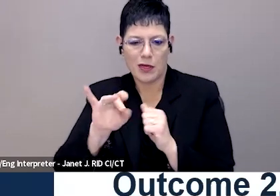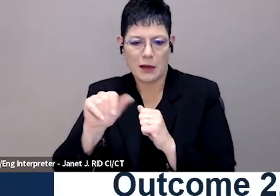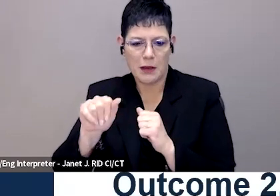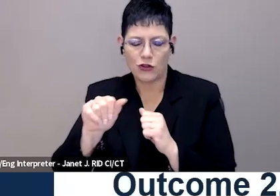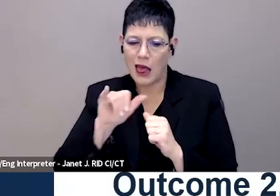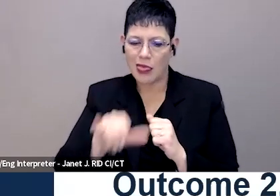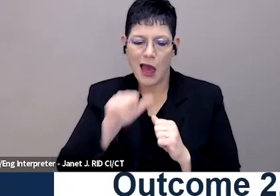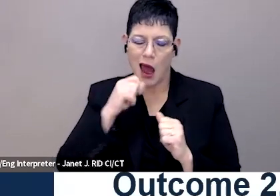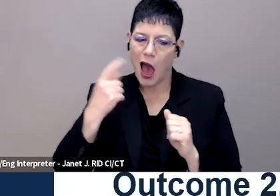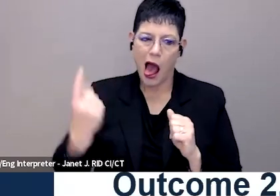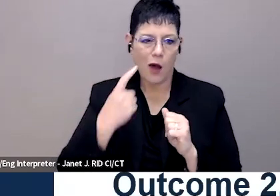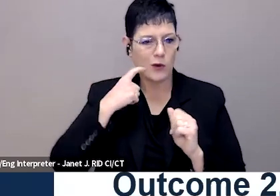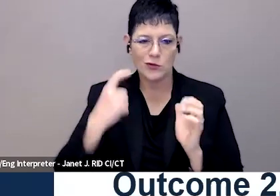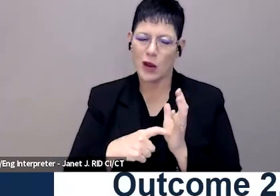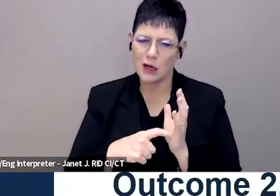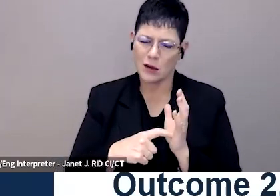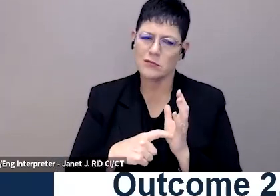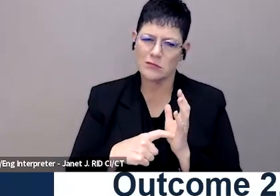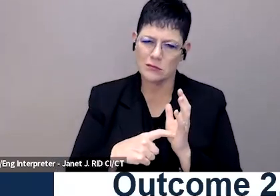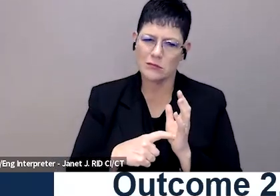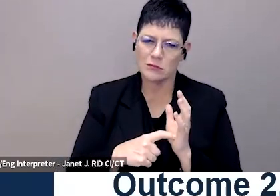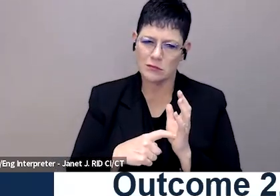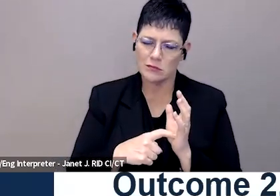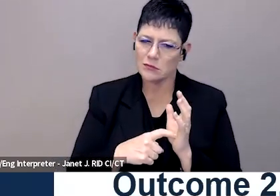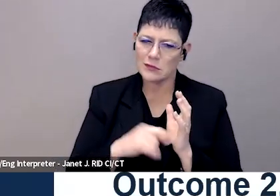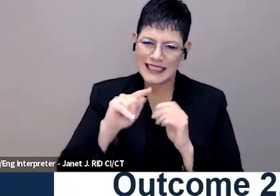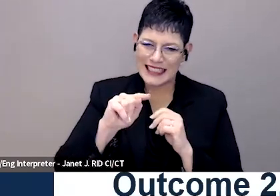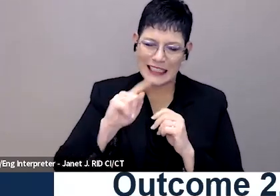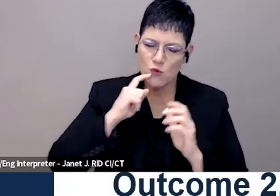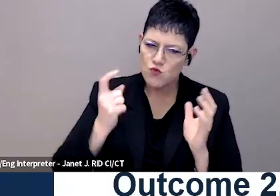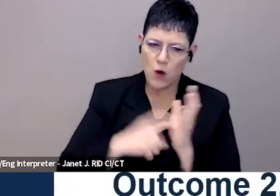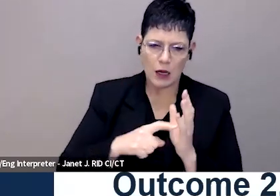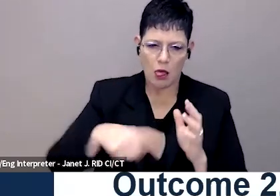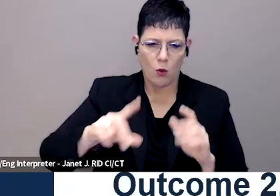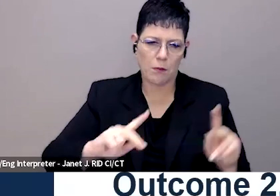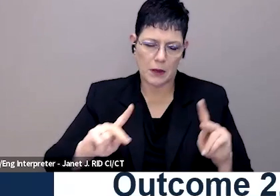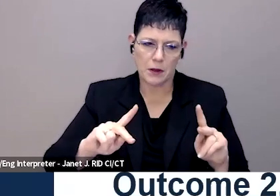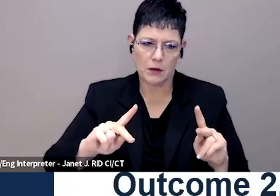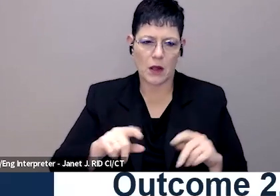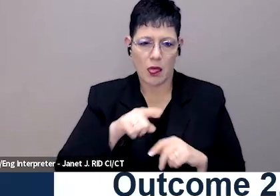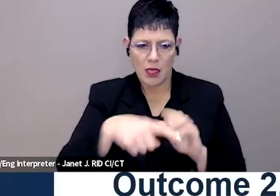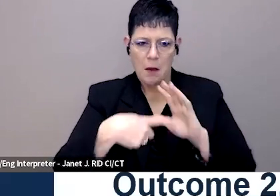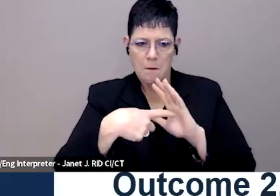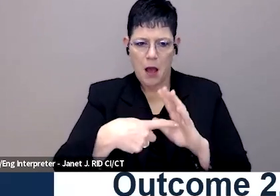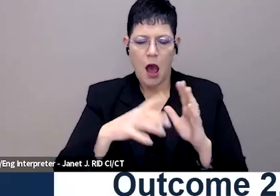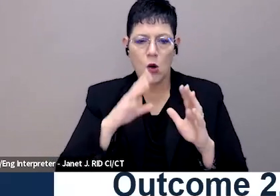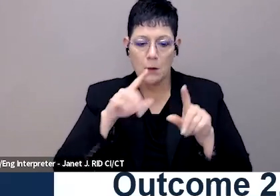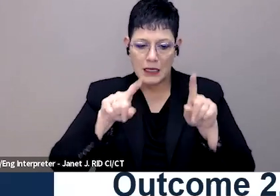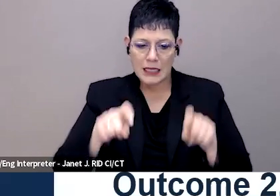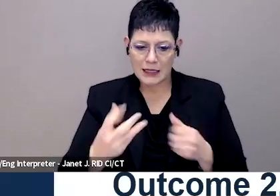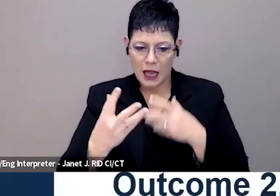in the day-to-day provision of care. That's the experience of many family caregivers, unfortunately. This model will be tested for 8